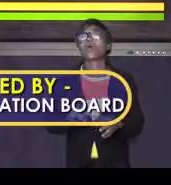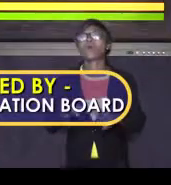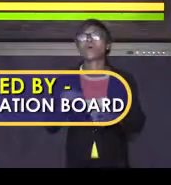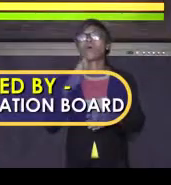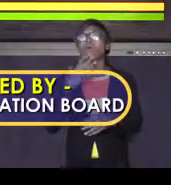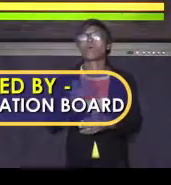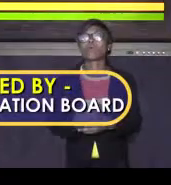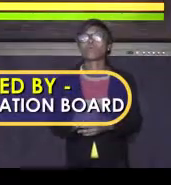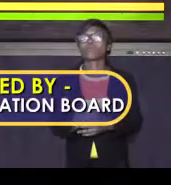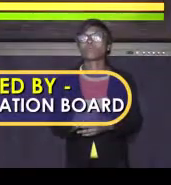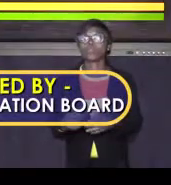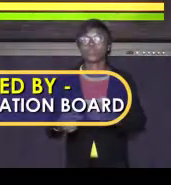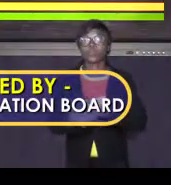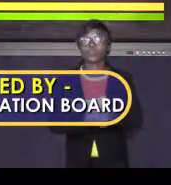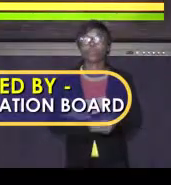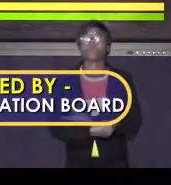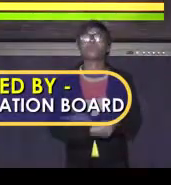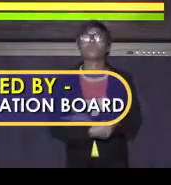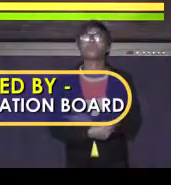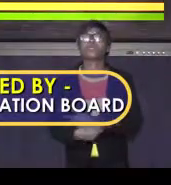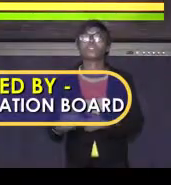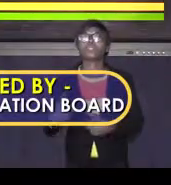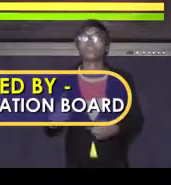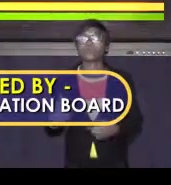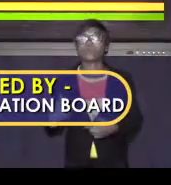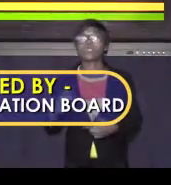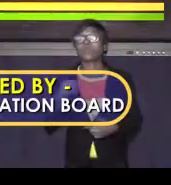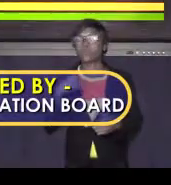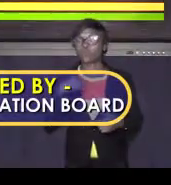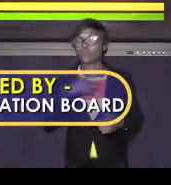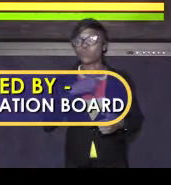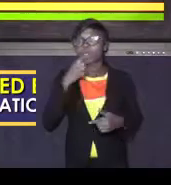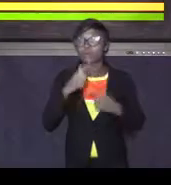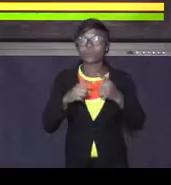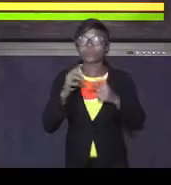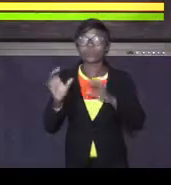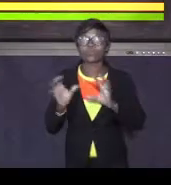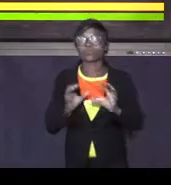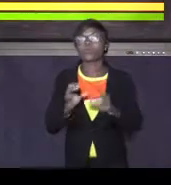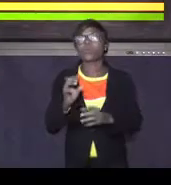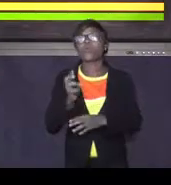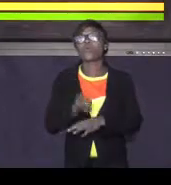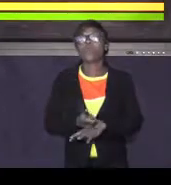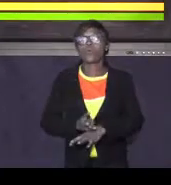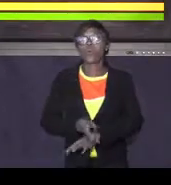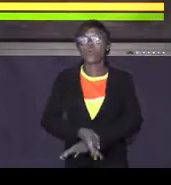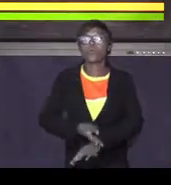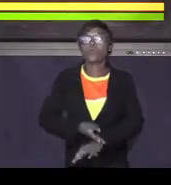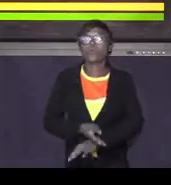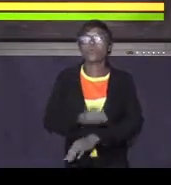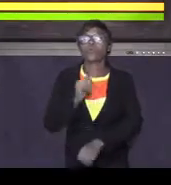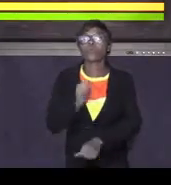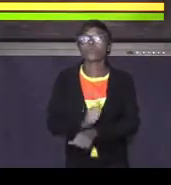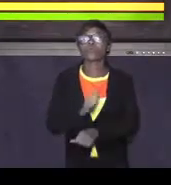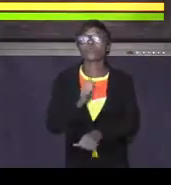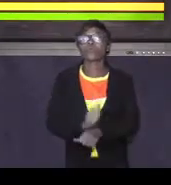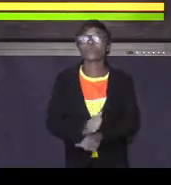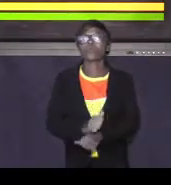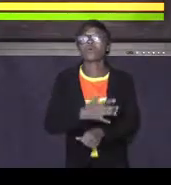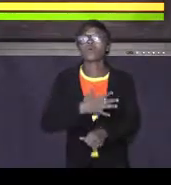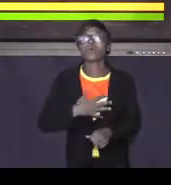and tools. Let me take that again. Woodwork and tools. That's the topic. Say